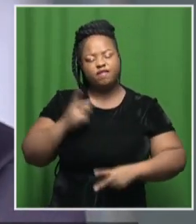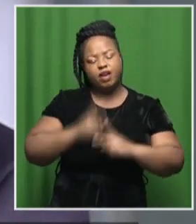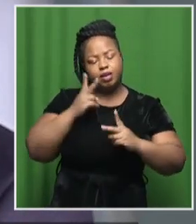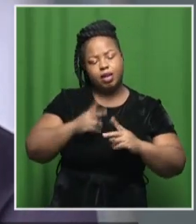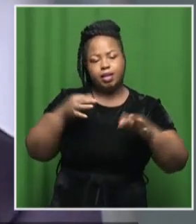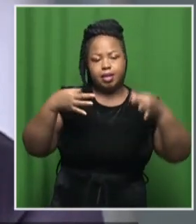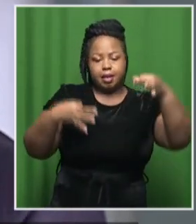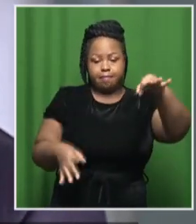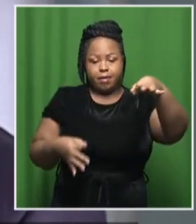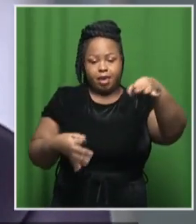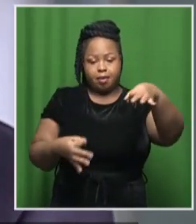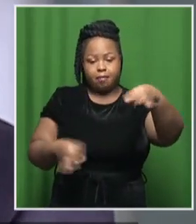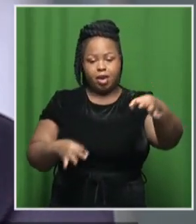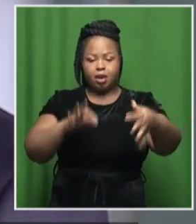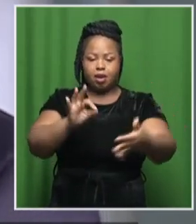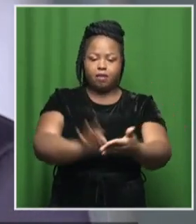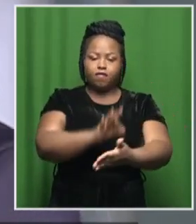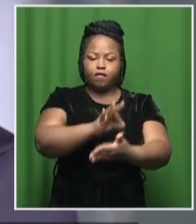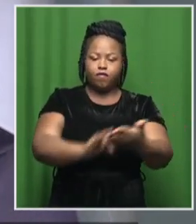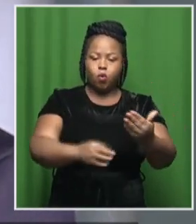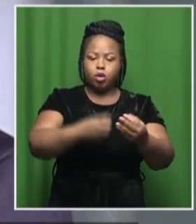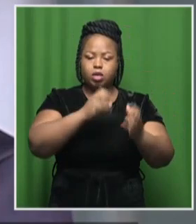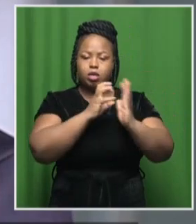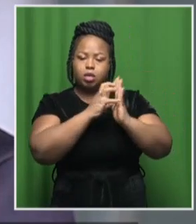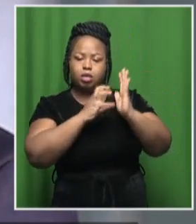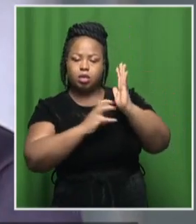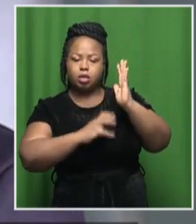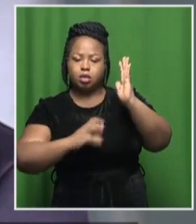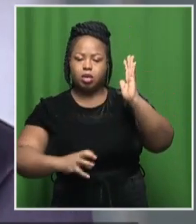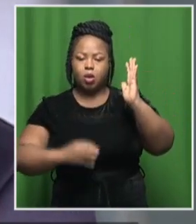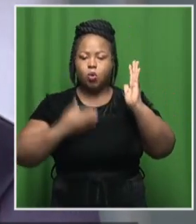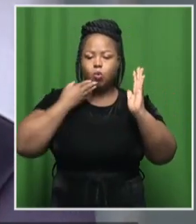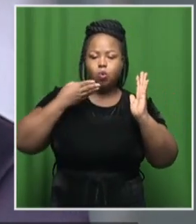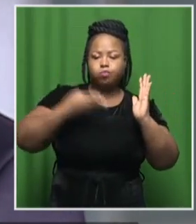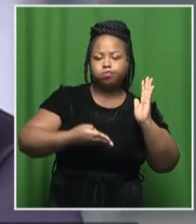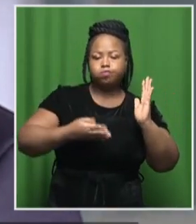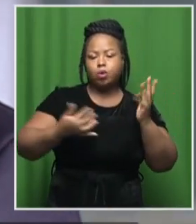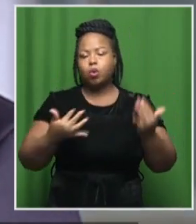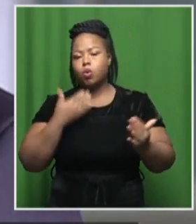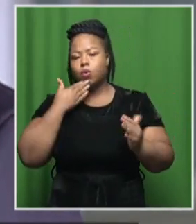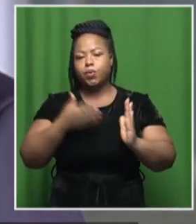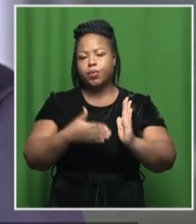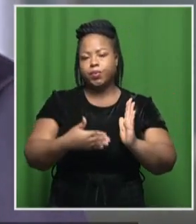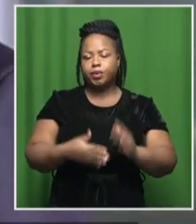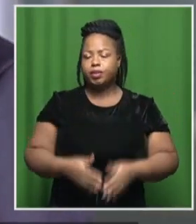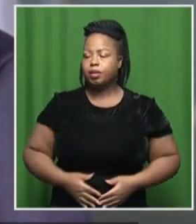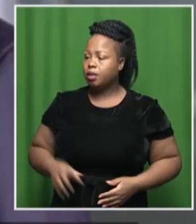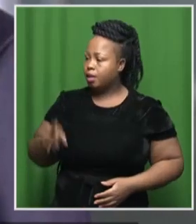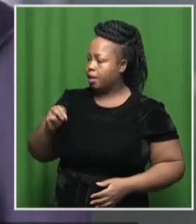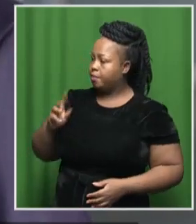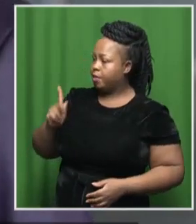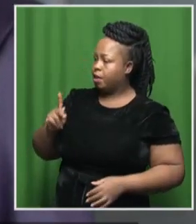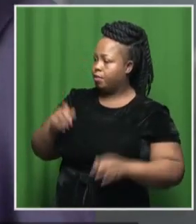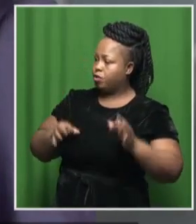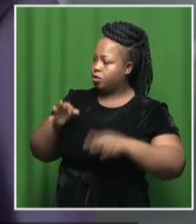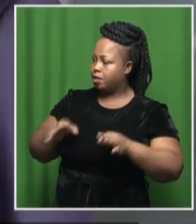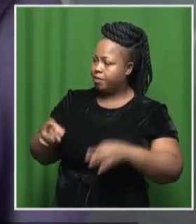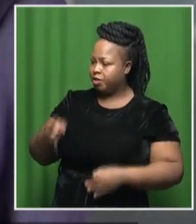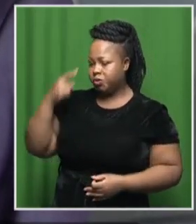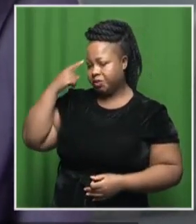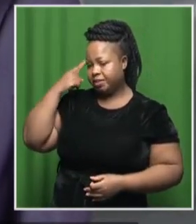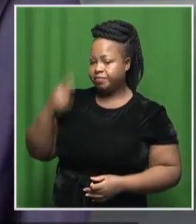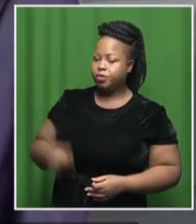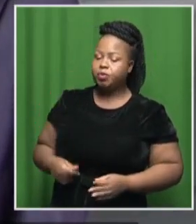paper look like, who's in and who's out. Okay, right. MK Party, do we know what's going on there? Do you think we'll see